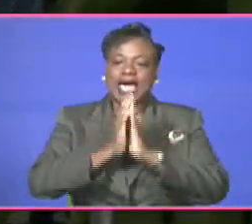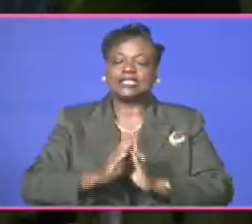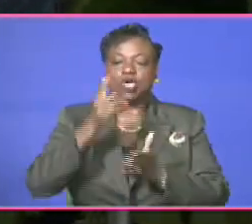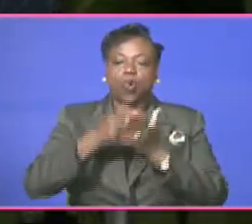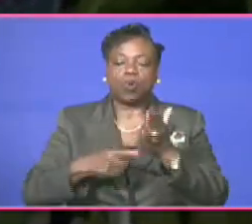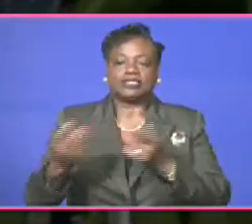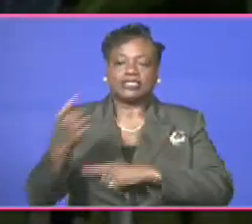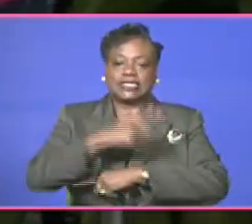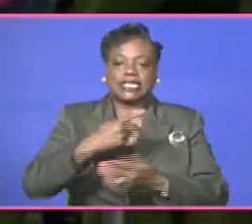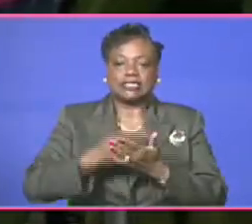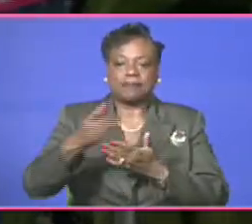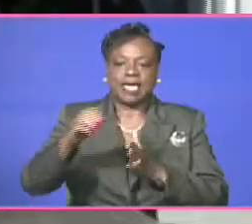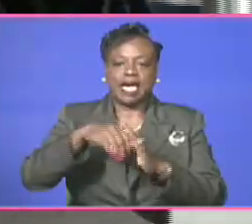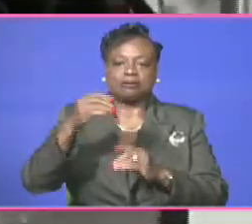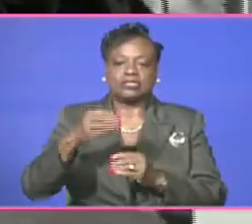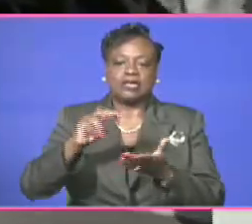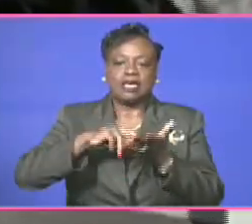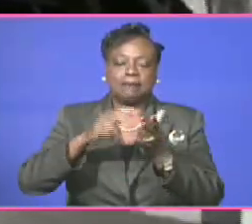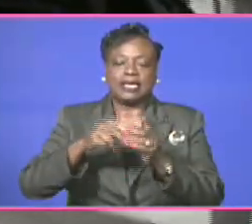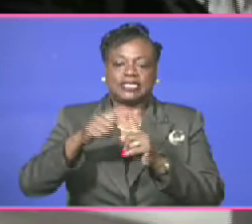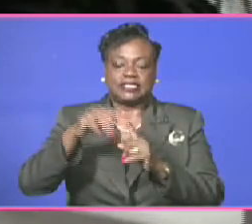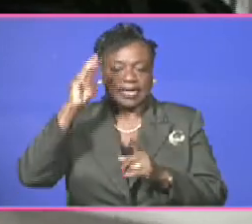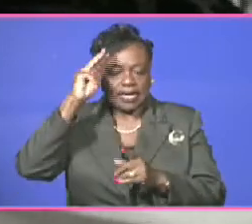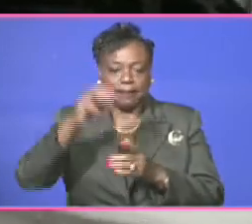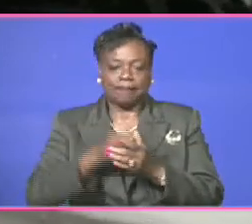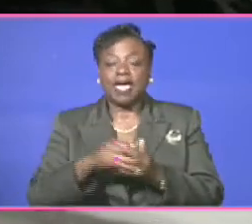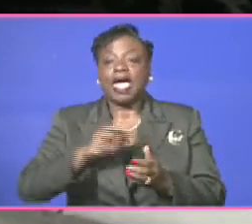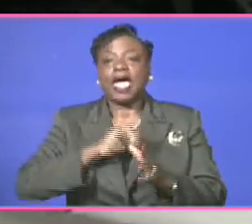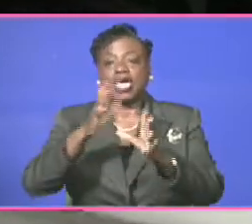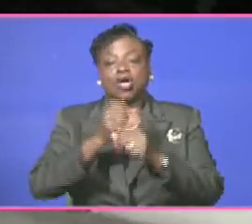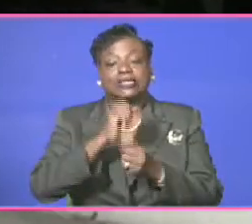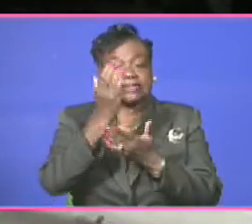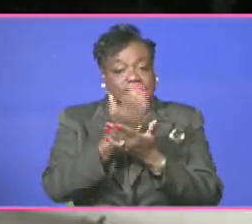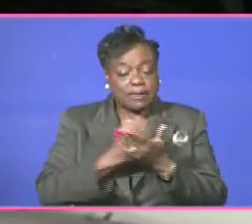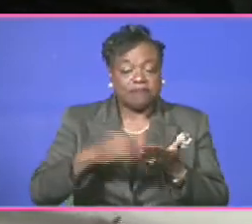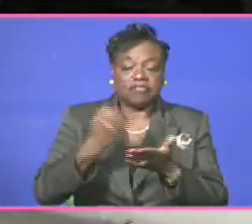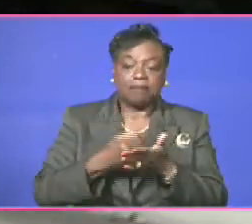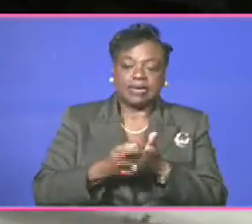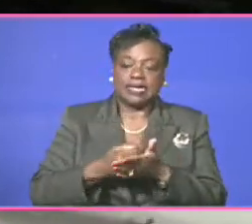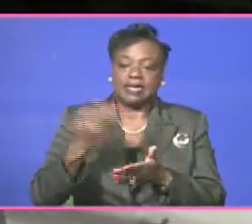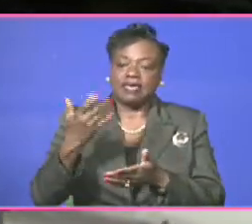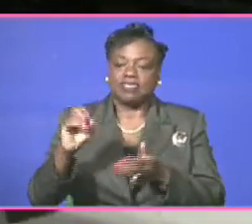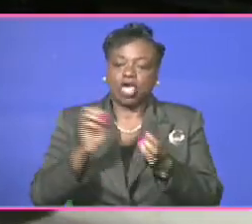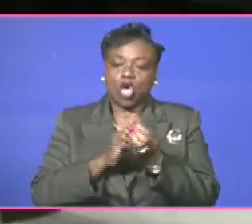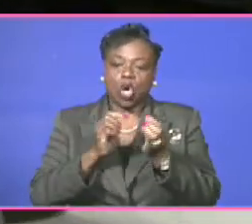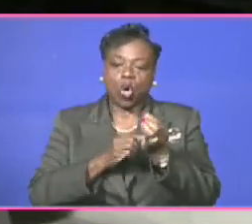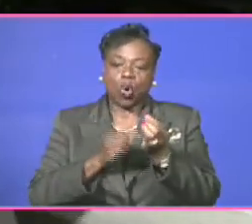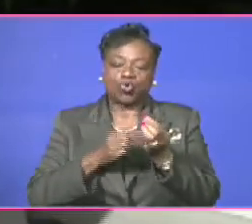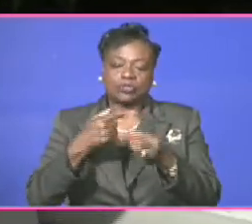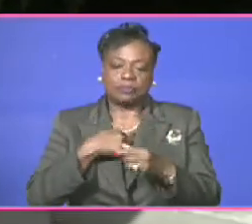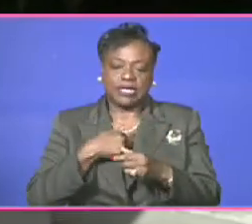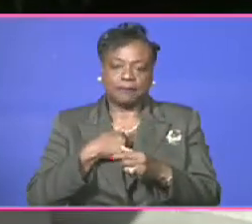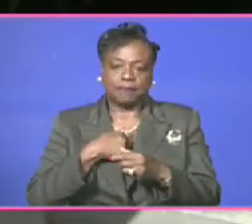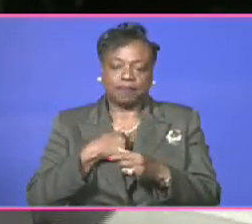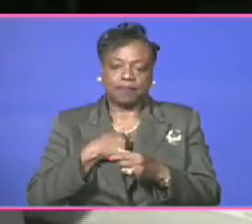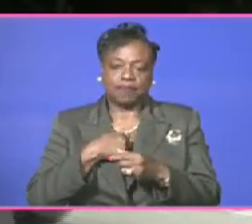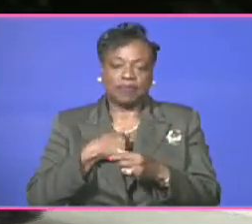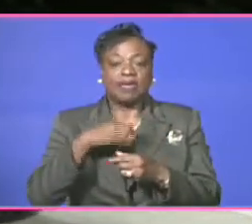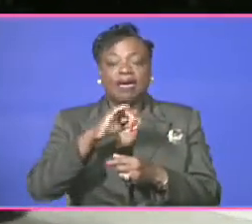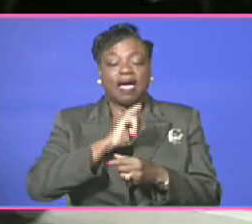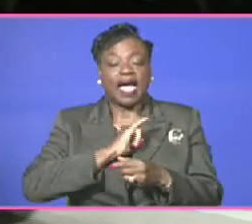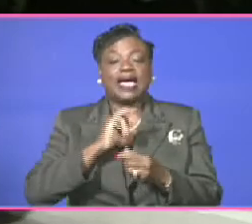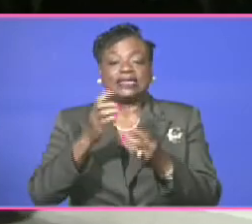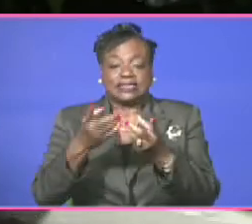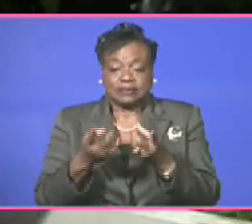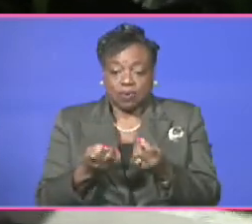to him. I get some of the money they owed me. I'm still desirous to get